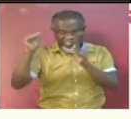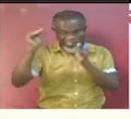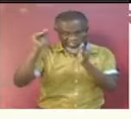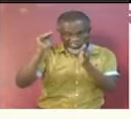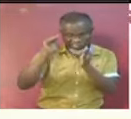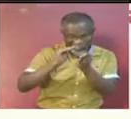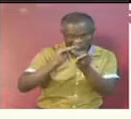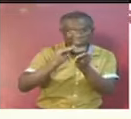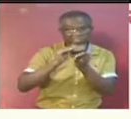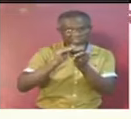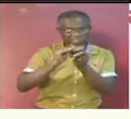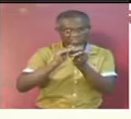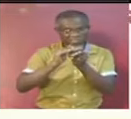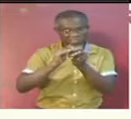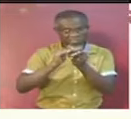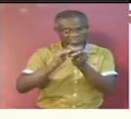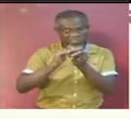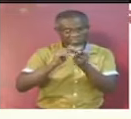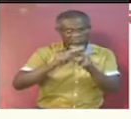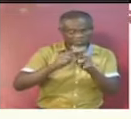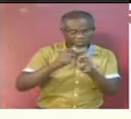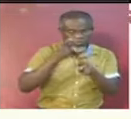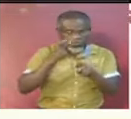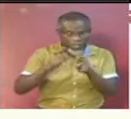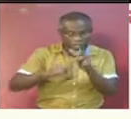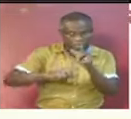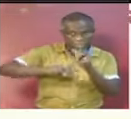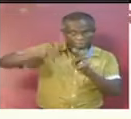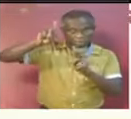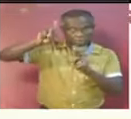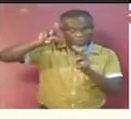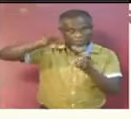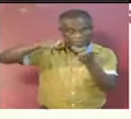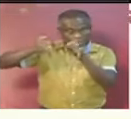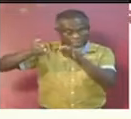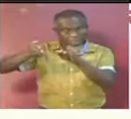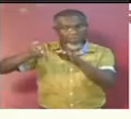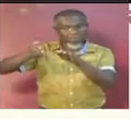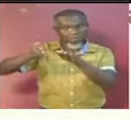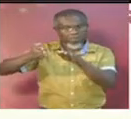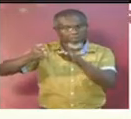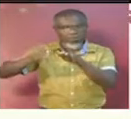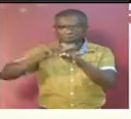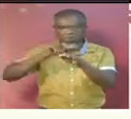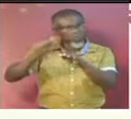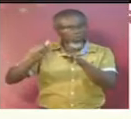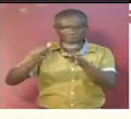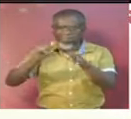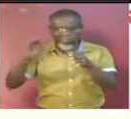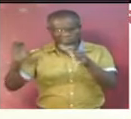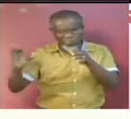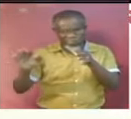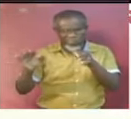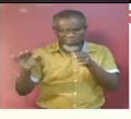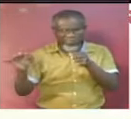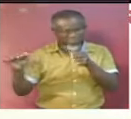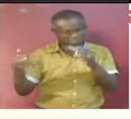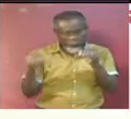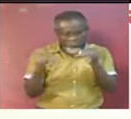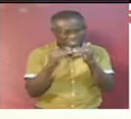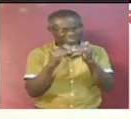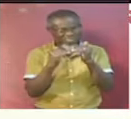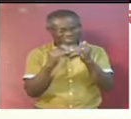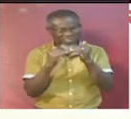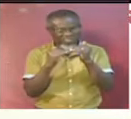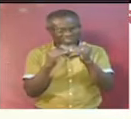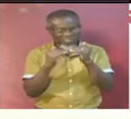The peak in deaths does not coincide with the peak in the number of new cases. So what you would have seen, especially at the start of May, the early part of